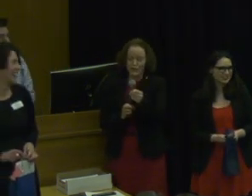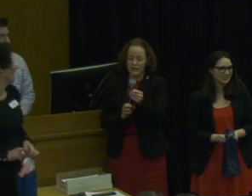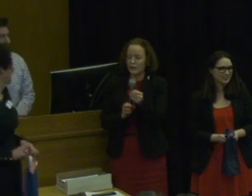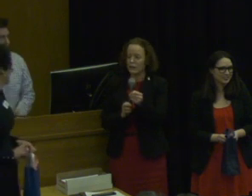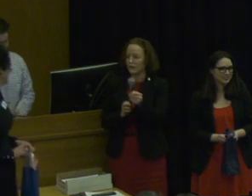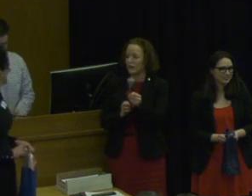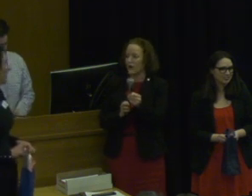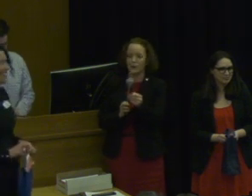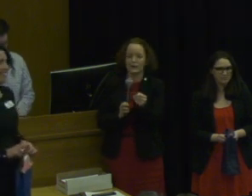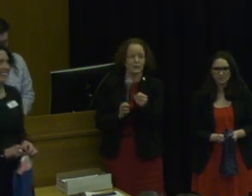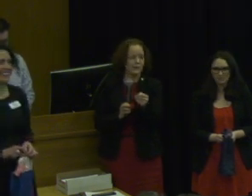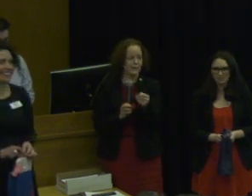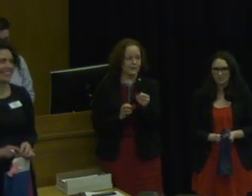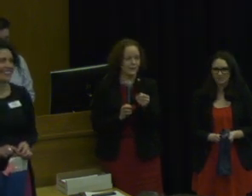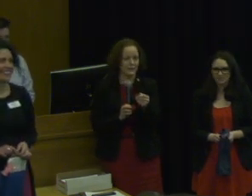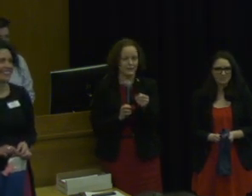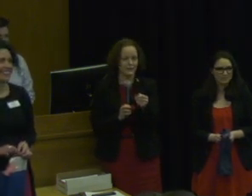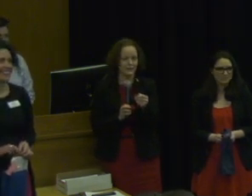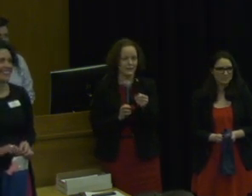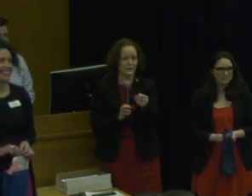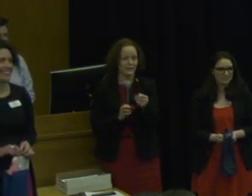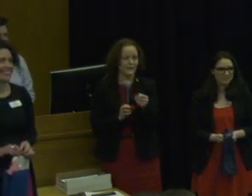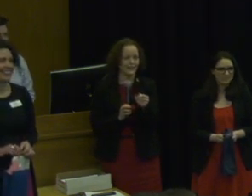about 100?